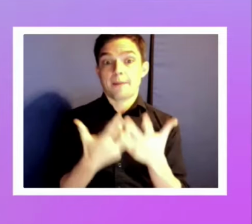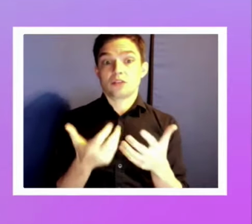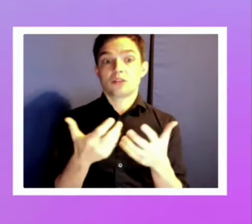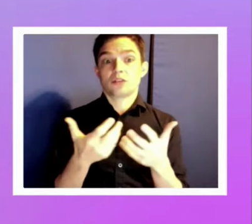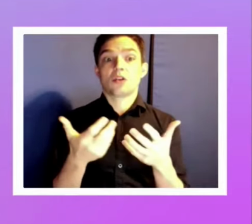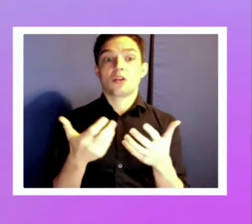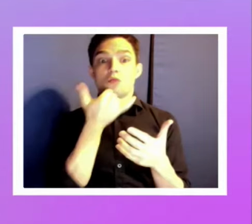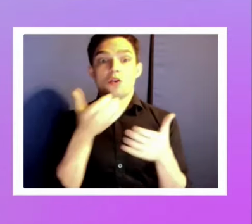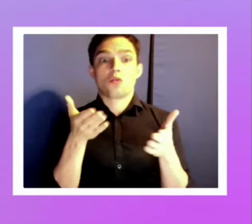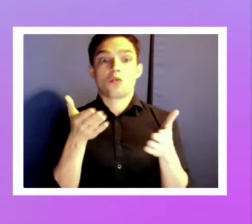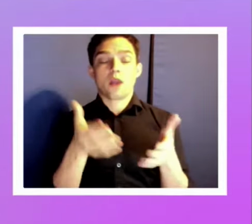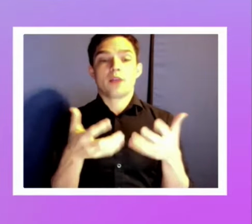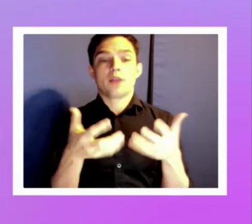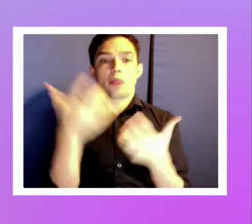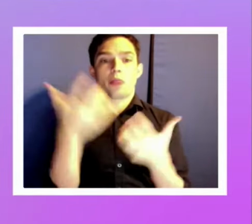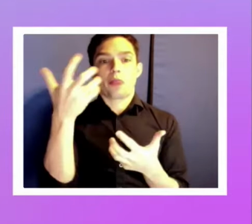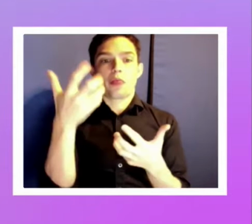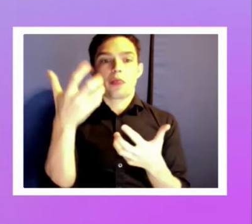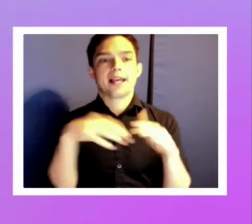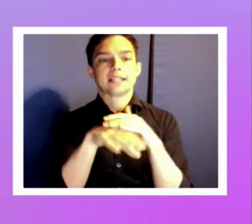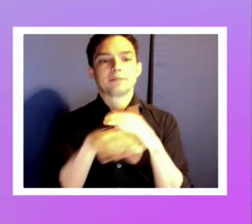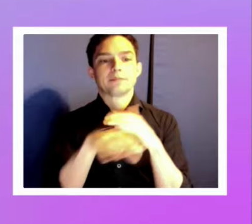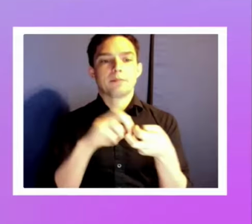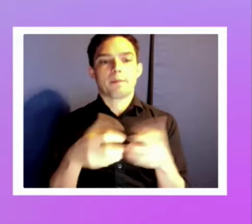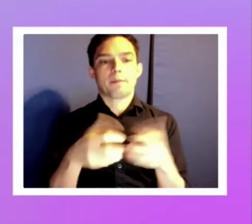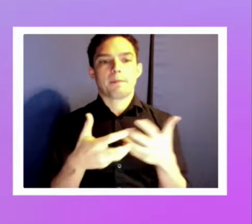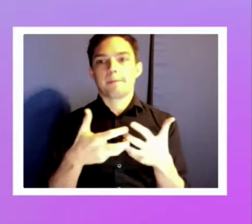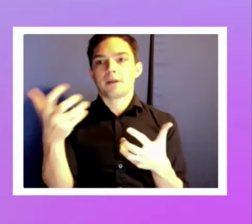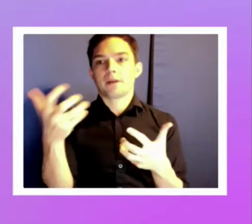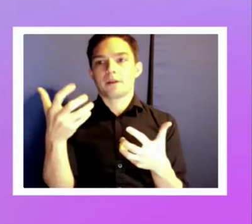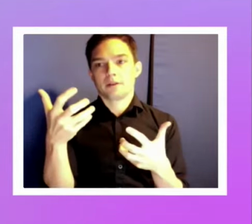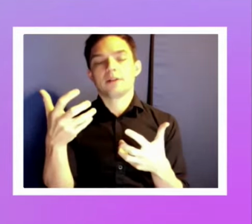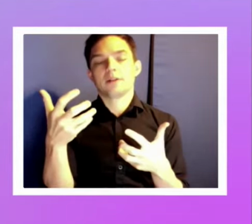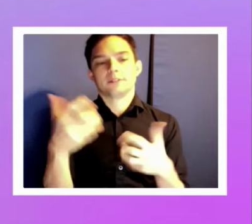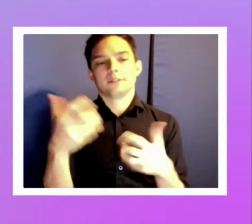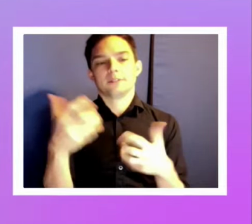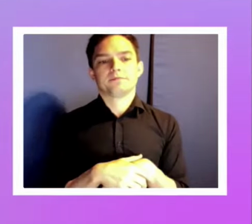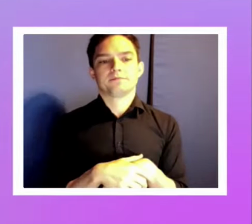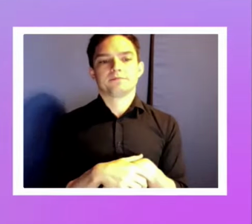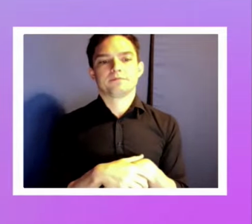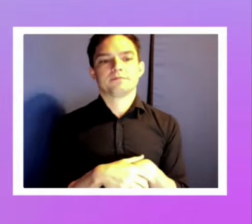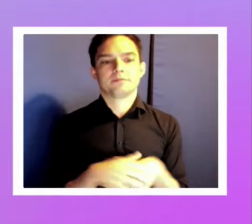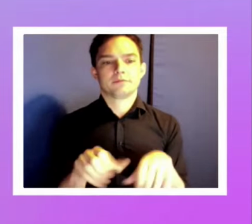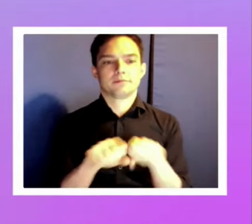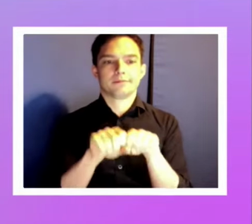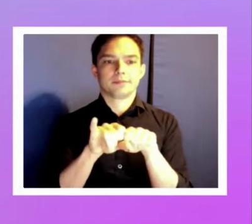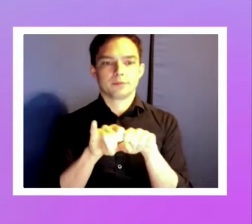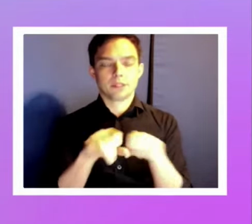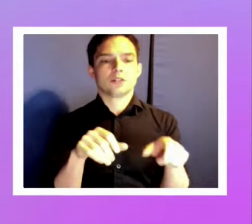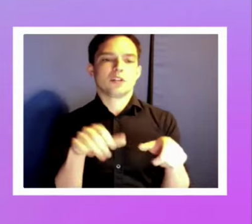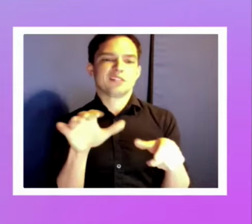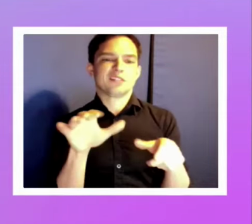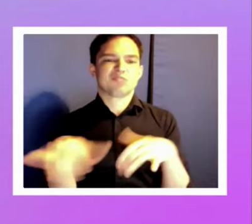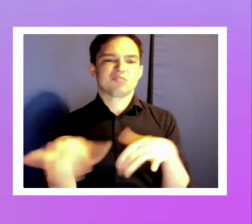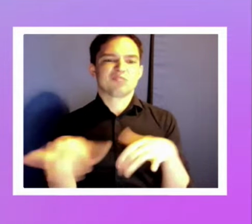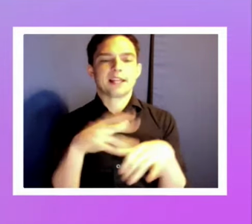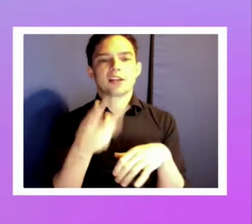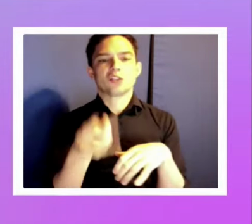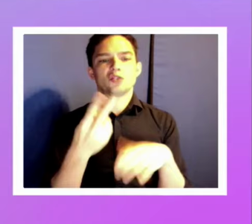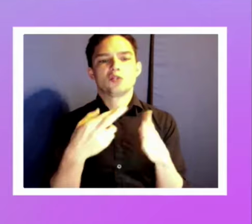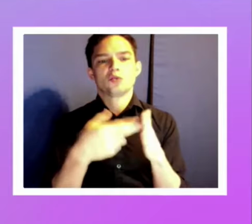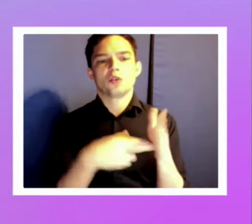create an accessibility problem. And they're the fairly common and kind of my go-to rule for